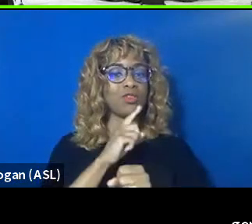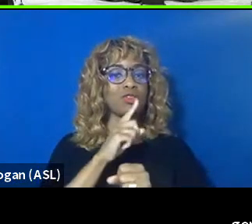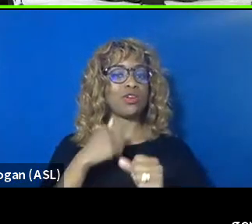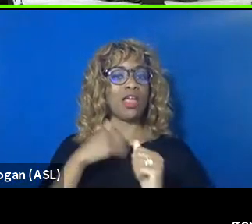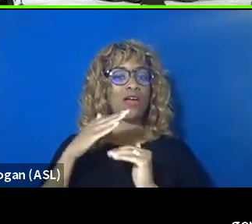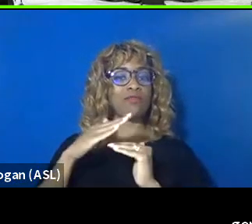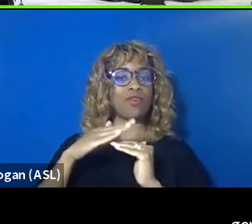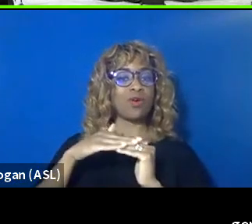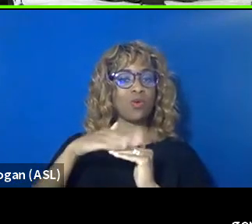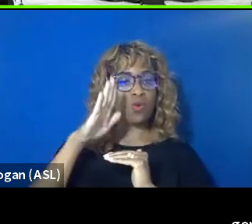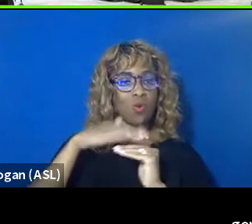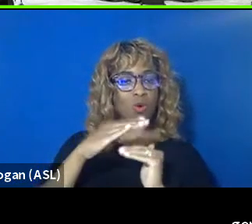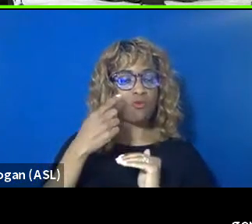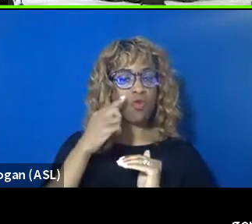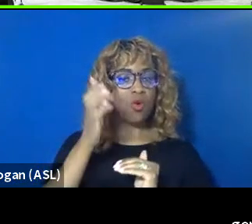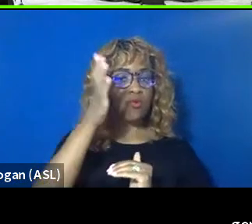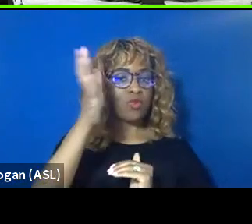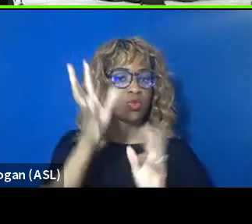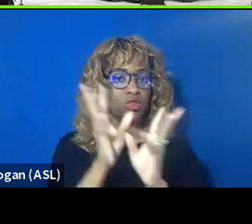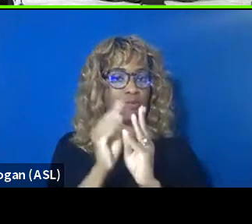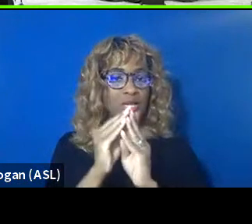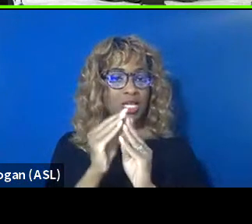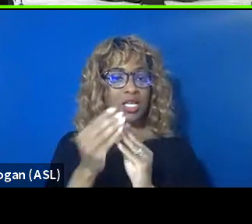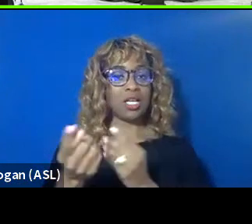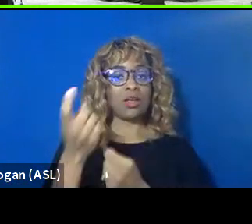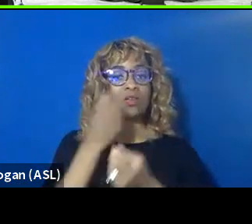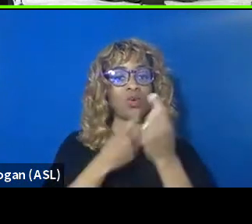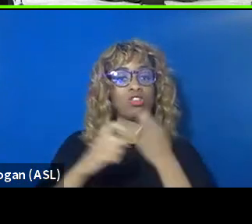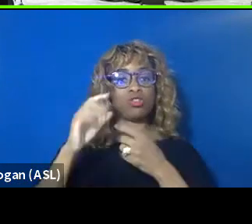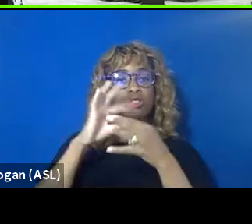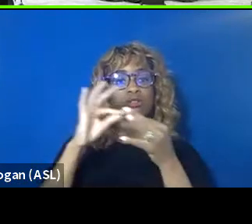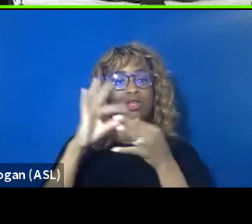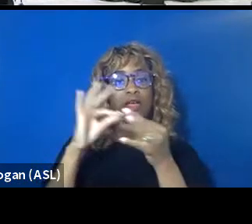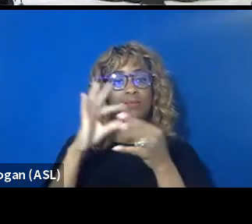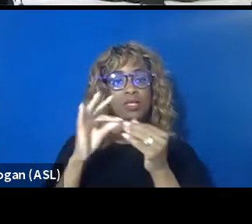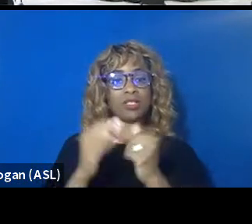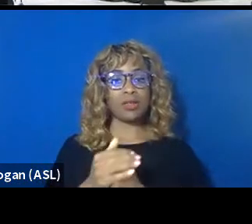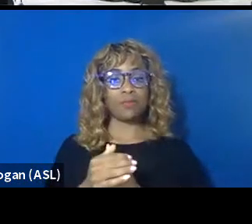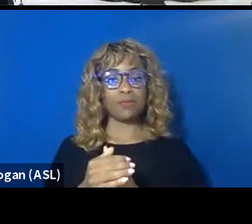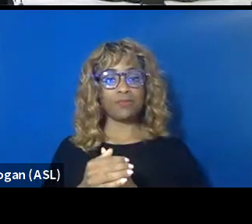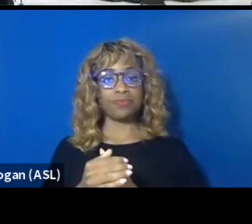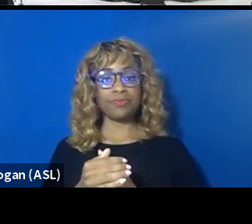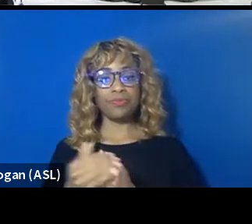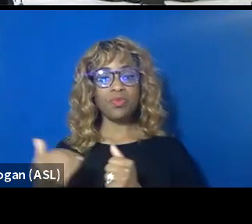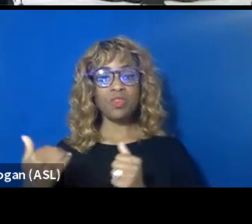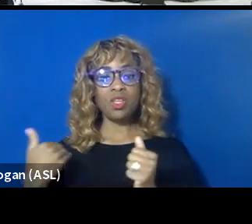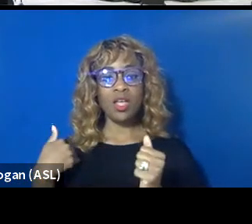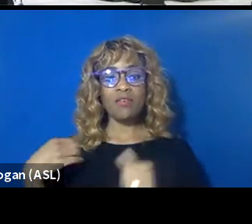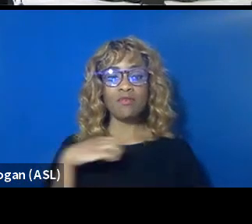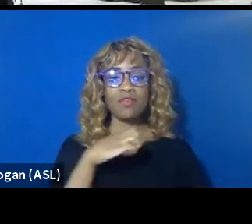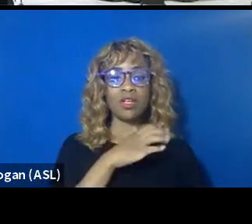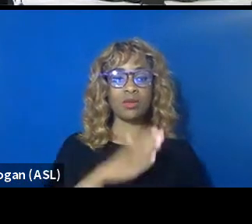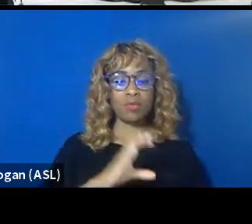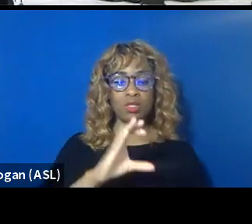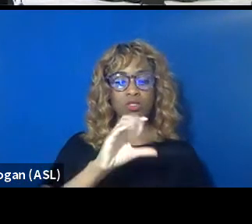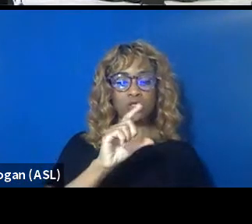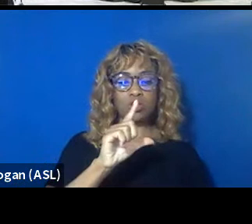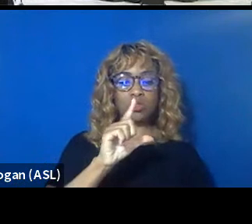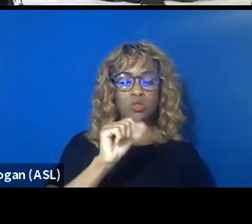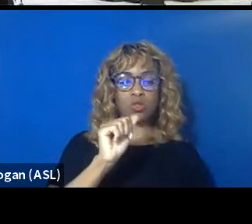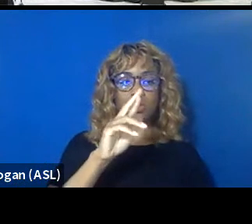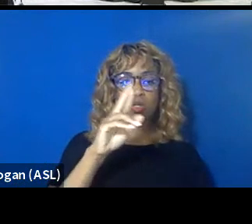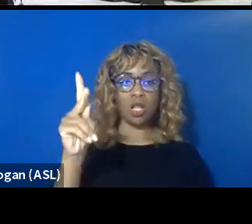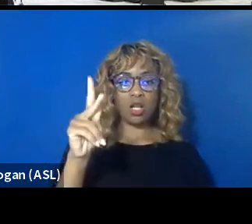future meetings. Questions, comments? I have Commissioner Clark with a question, and